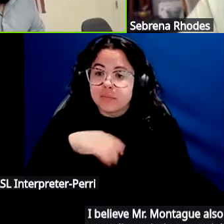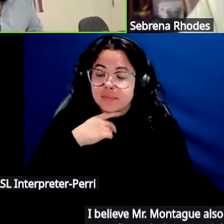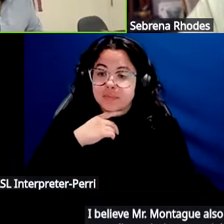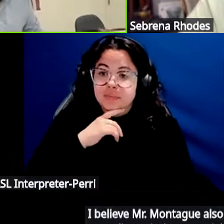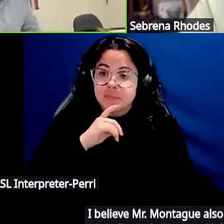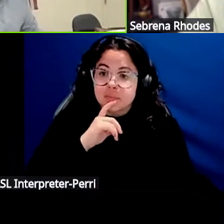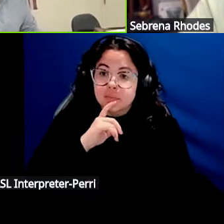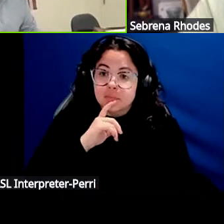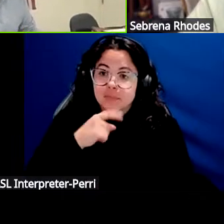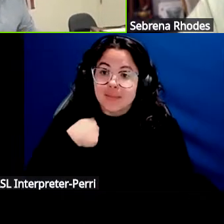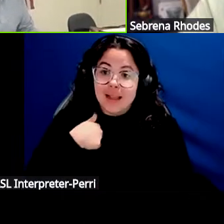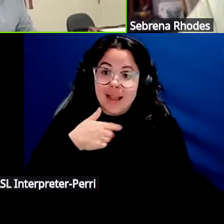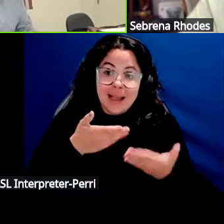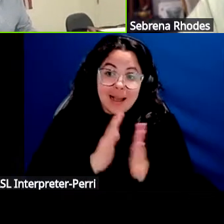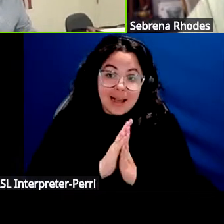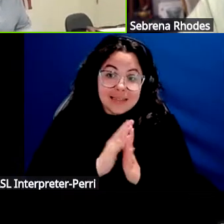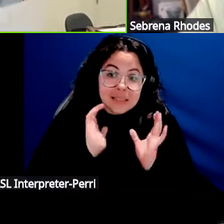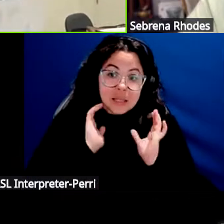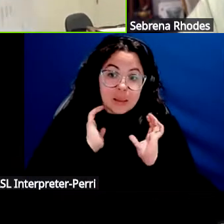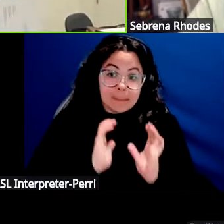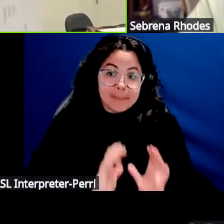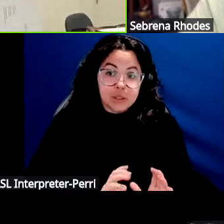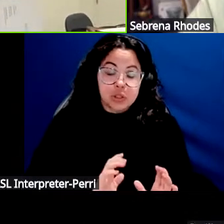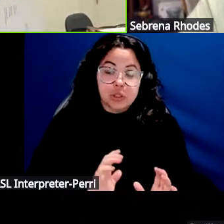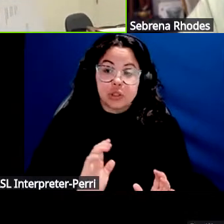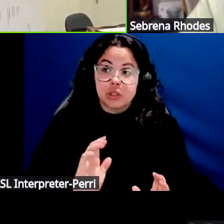I will ask that the commission